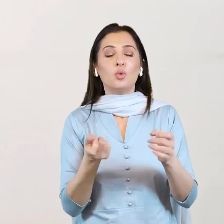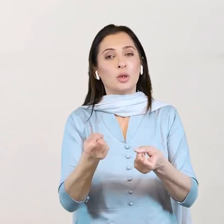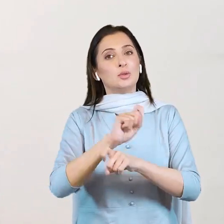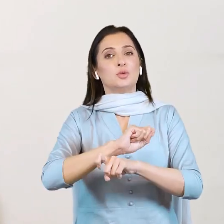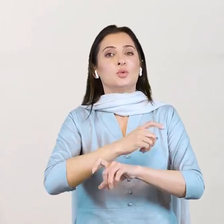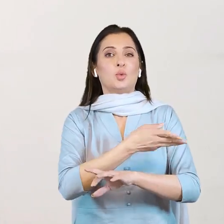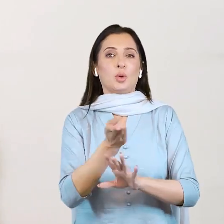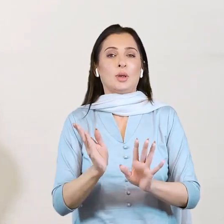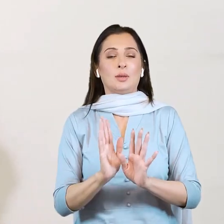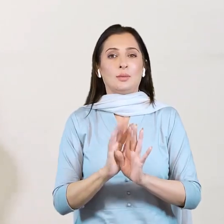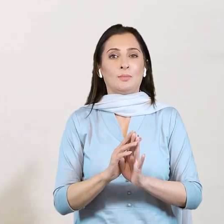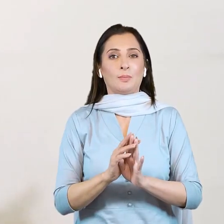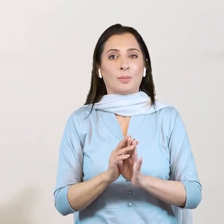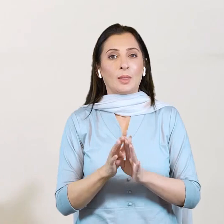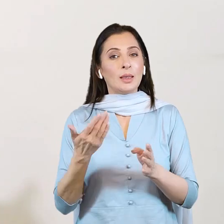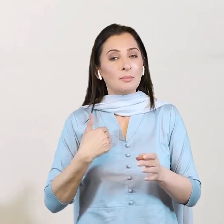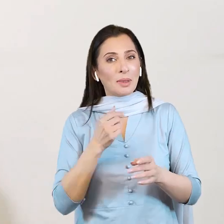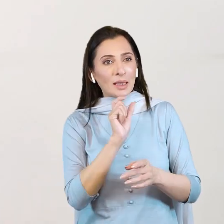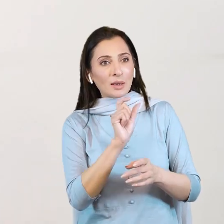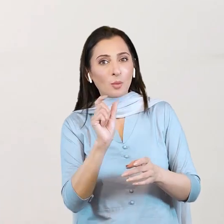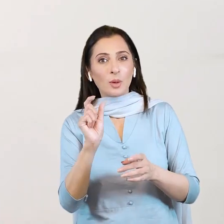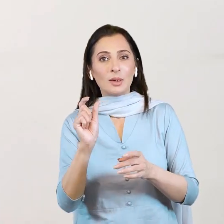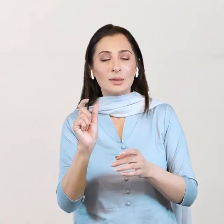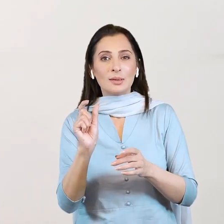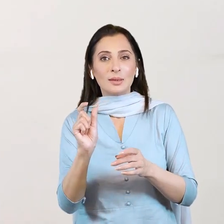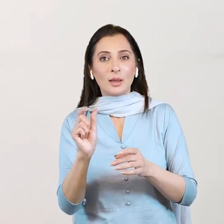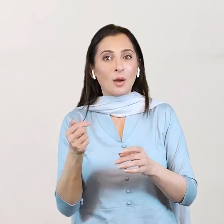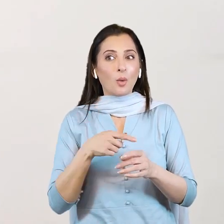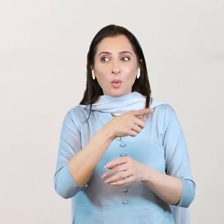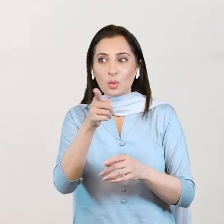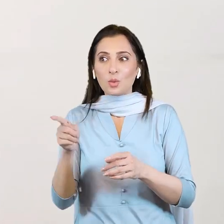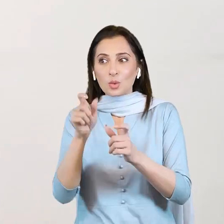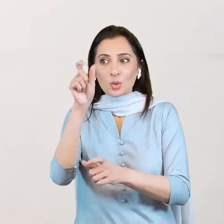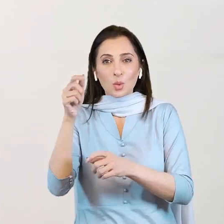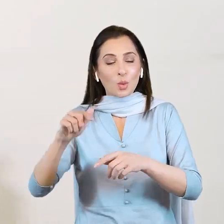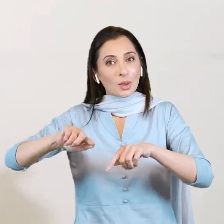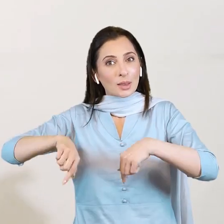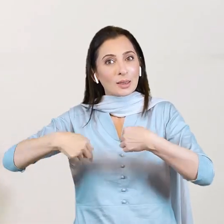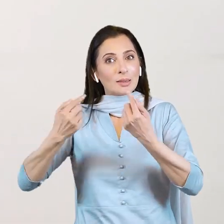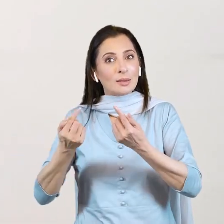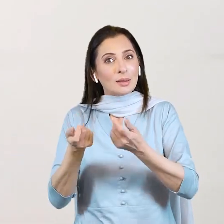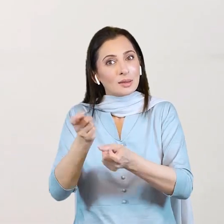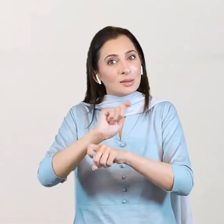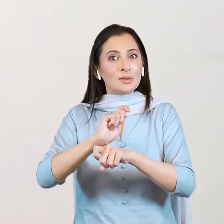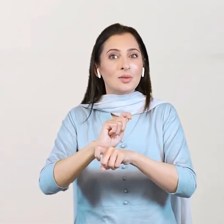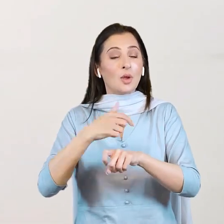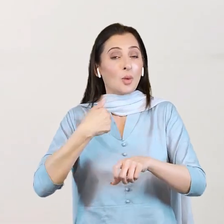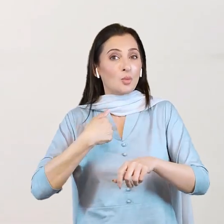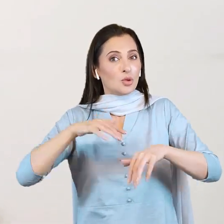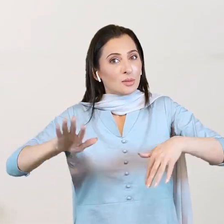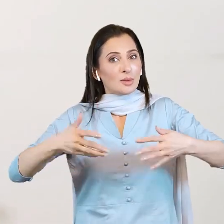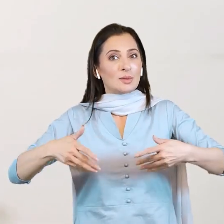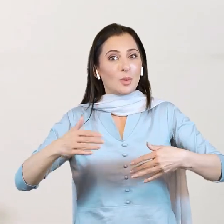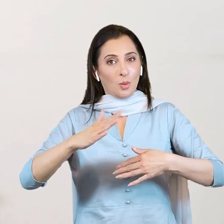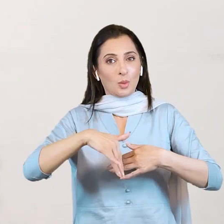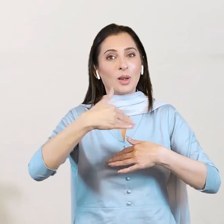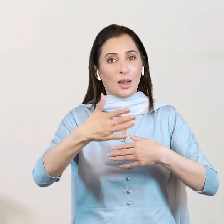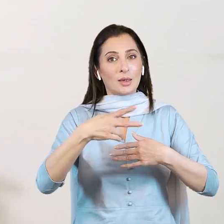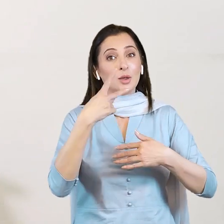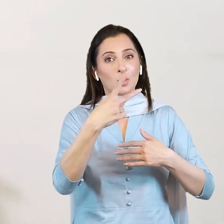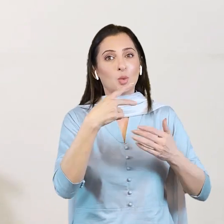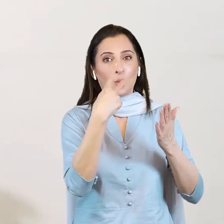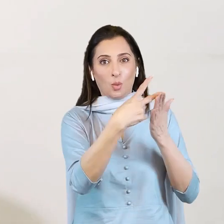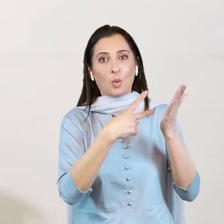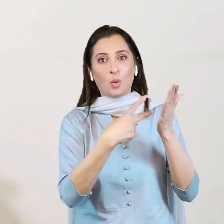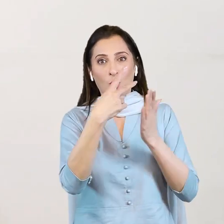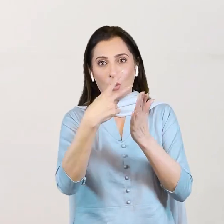my words had impacted someone's life motivated me to start working on my next two projects. I started writing my book,